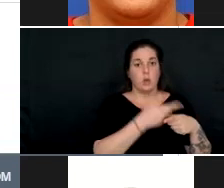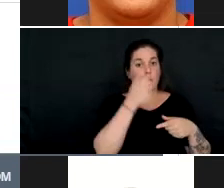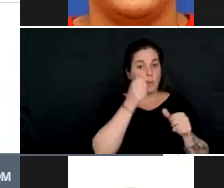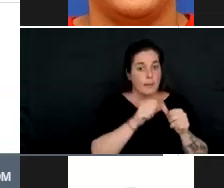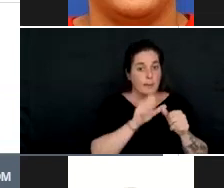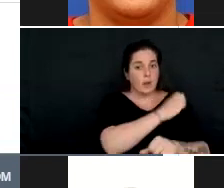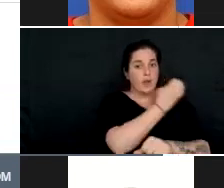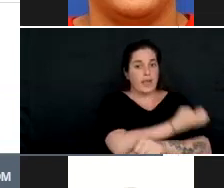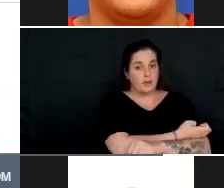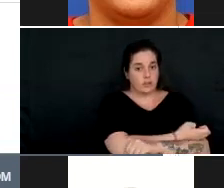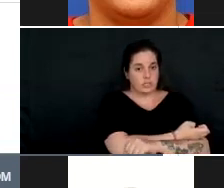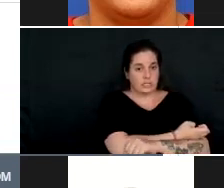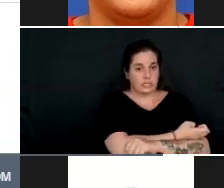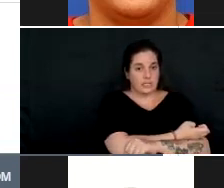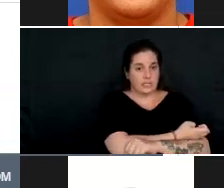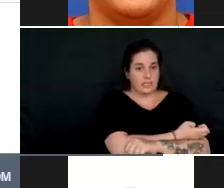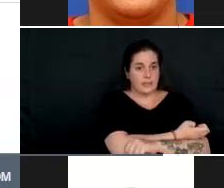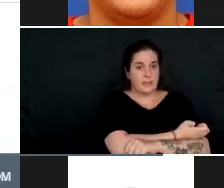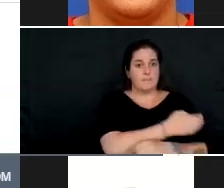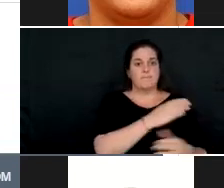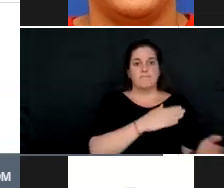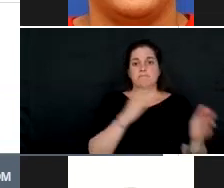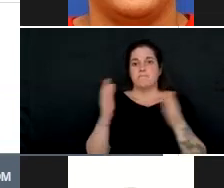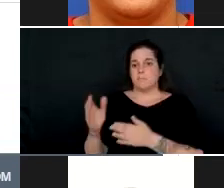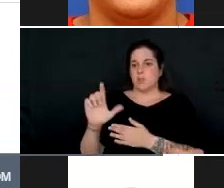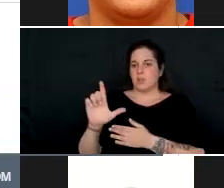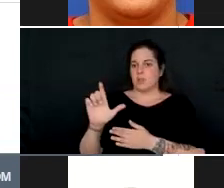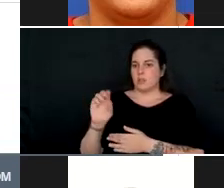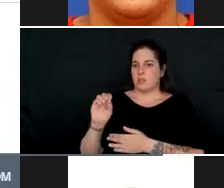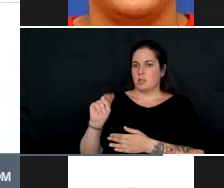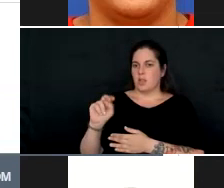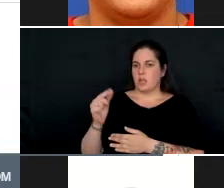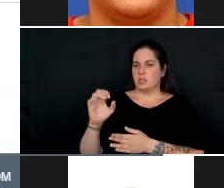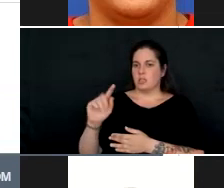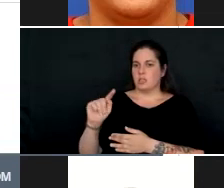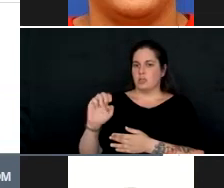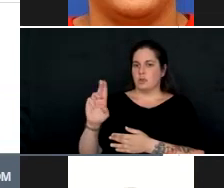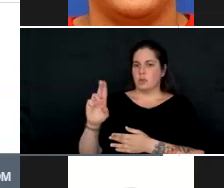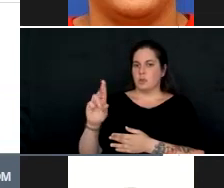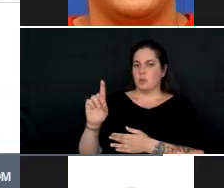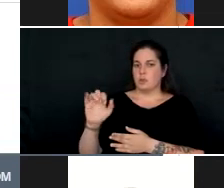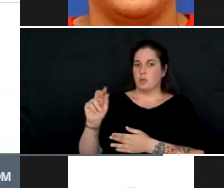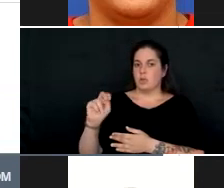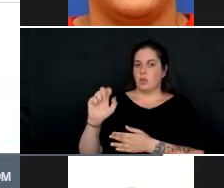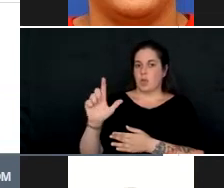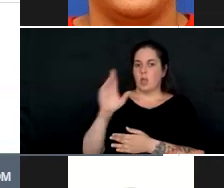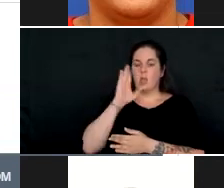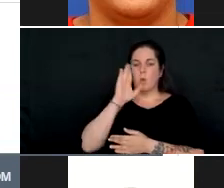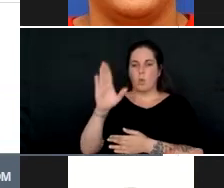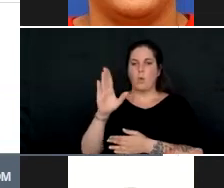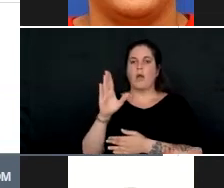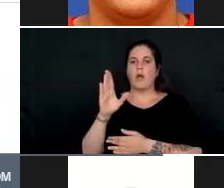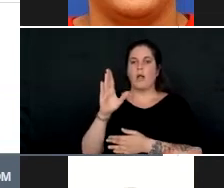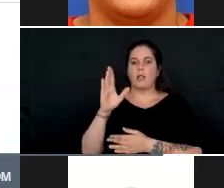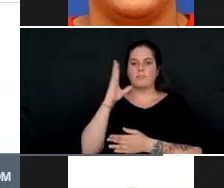right? A longitudinal wave, by contrast, has a disturbance parallel to its travel. So the